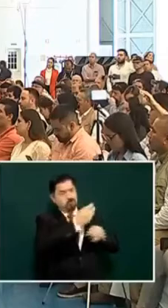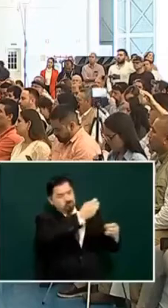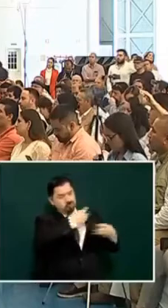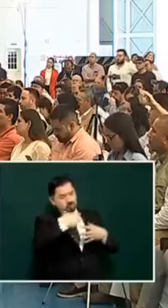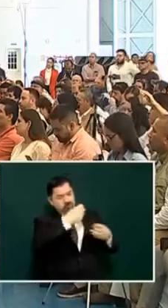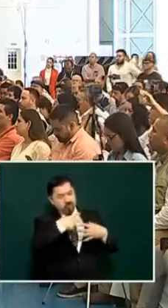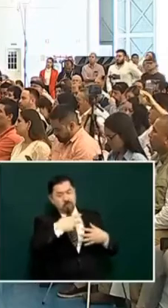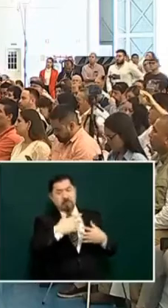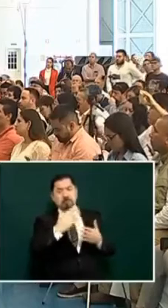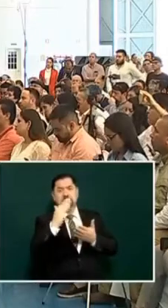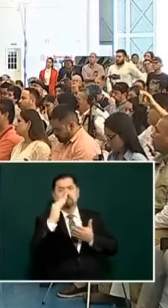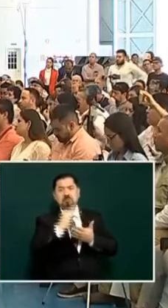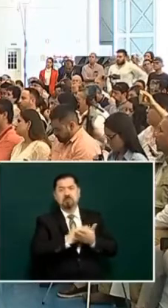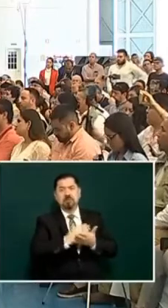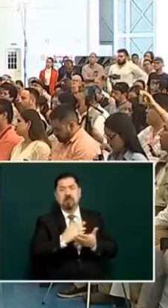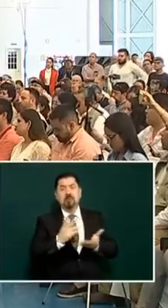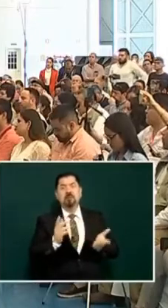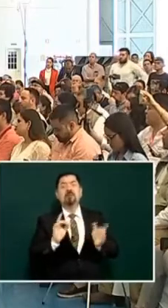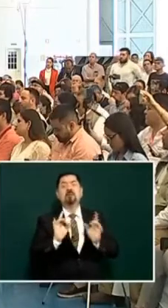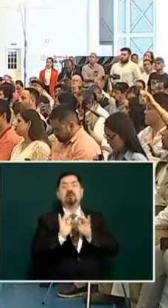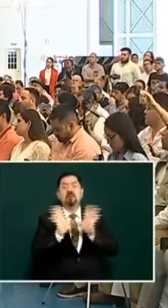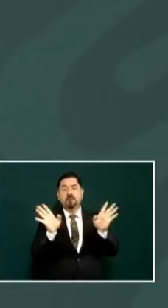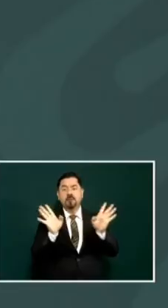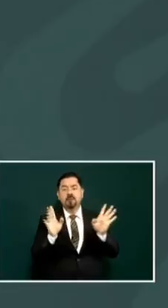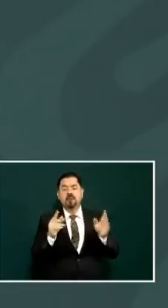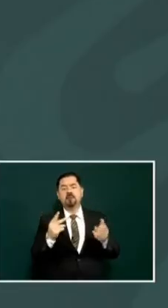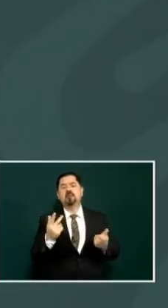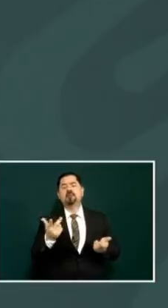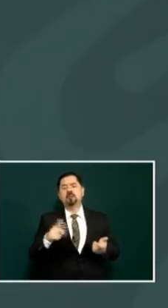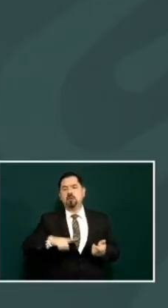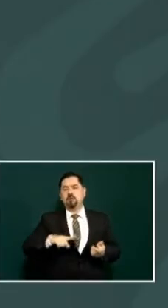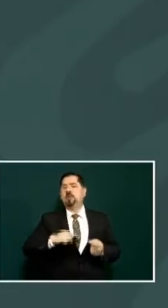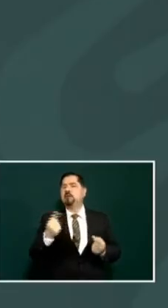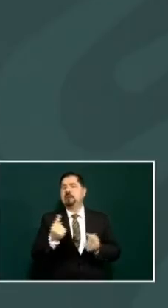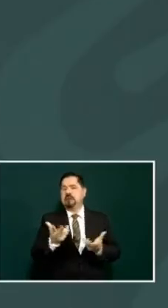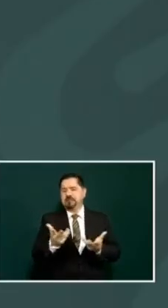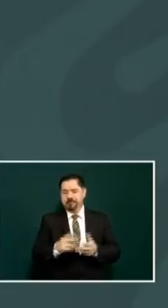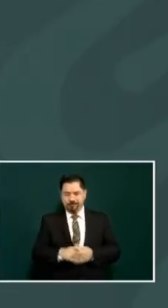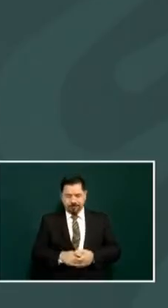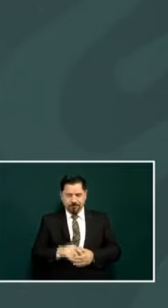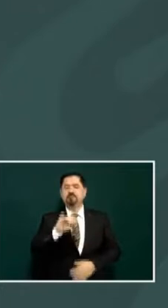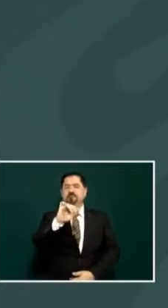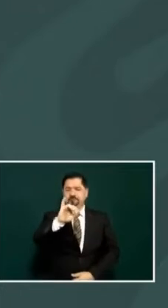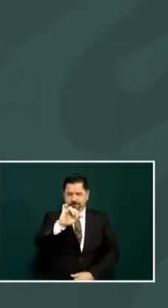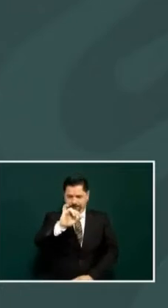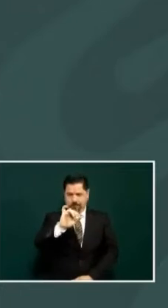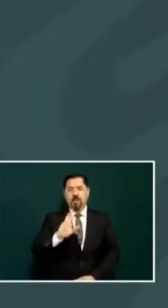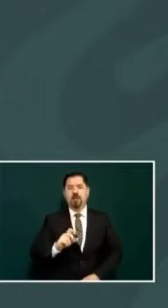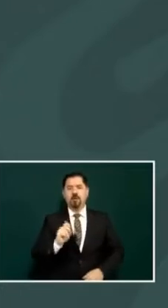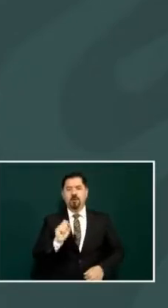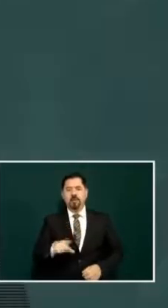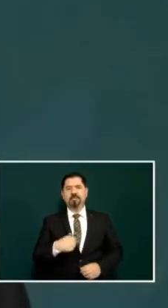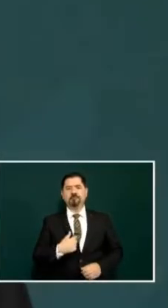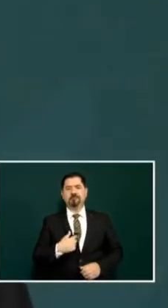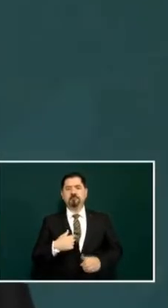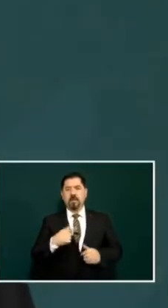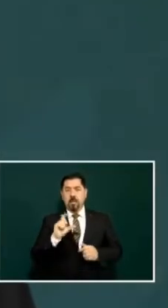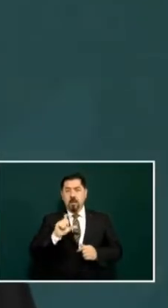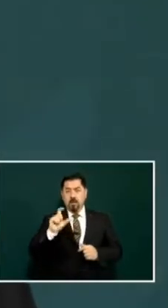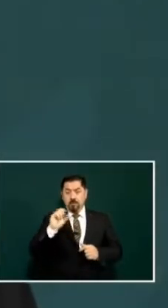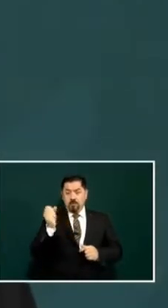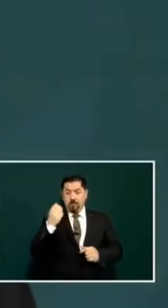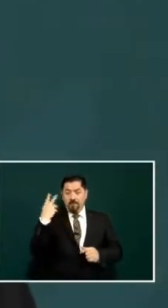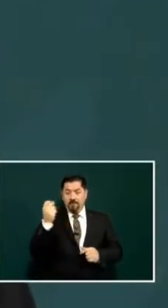this money from them I am going to be having in a meeting effectively and